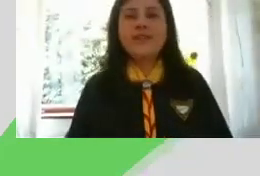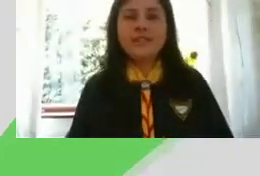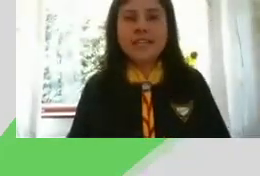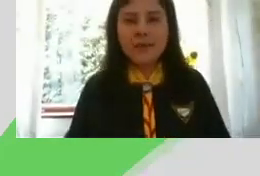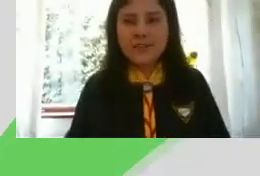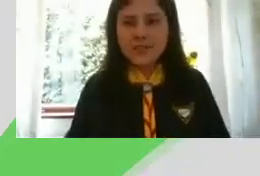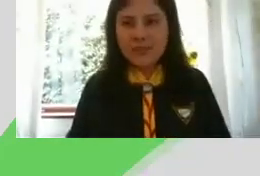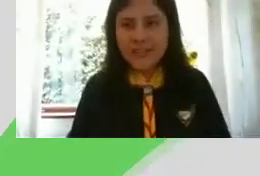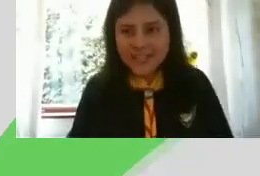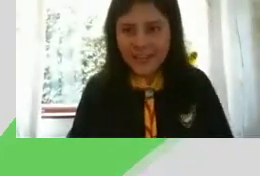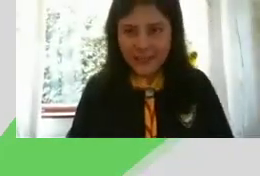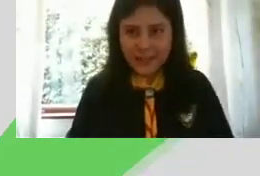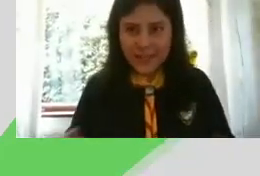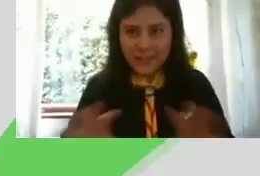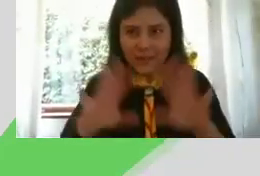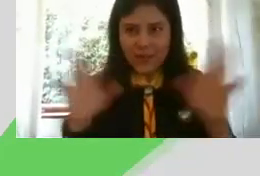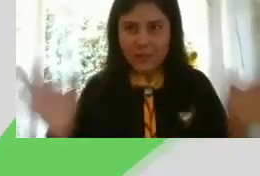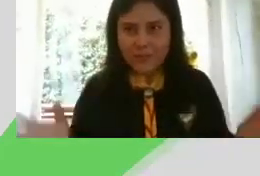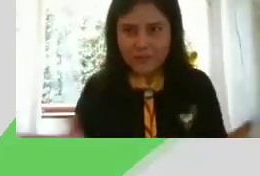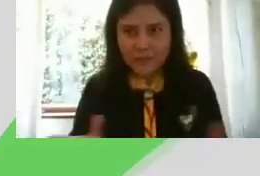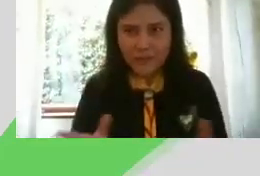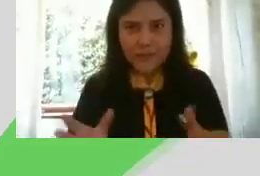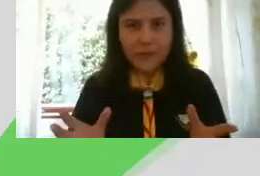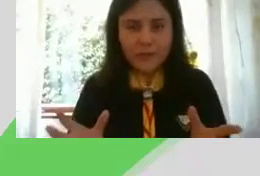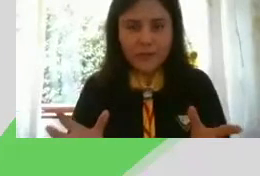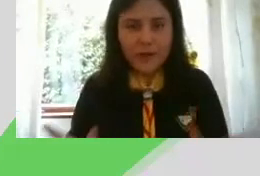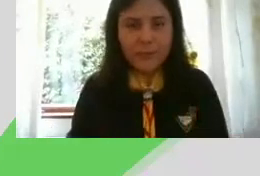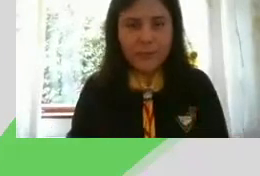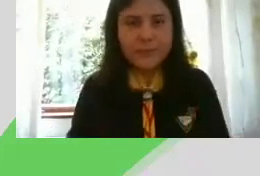we have only 10 minutes to finish, and I think that's gonna be for the